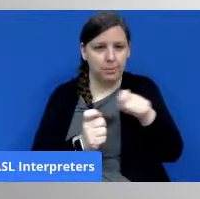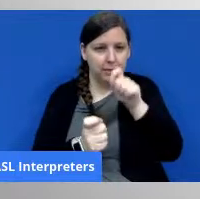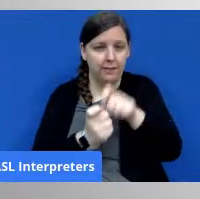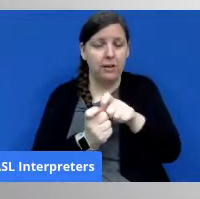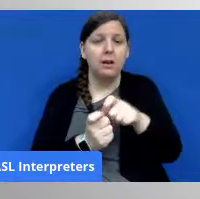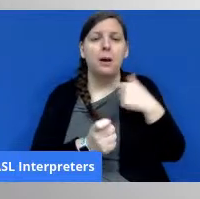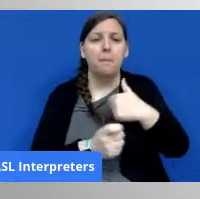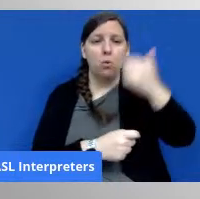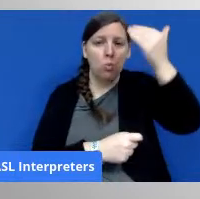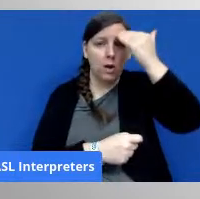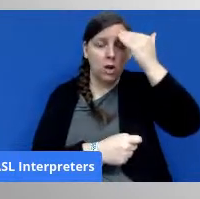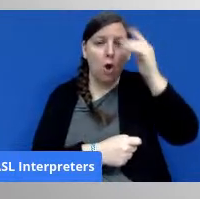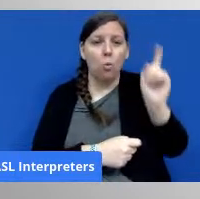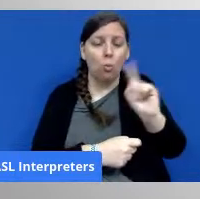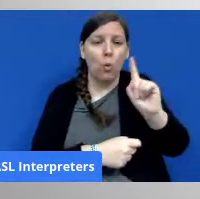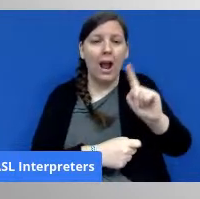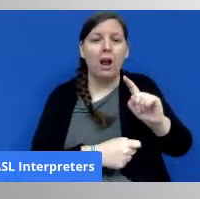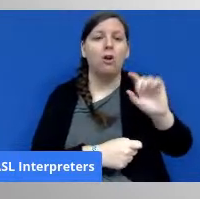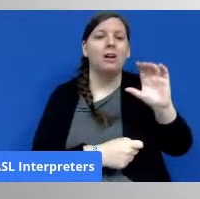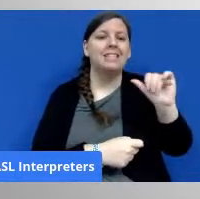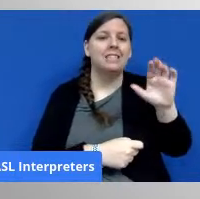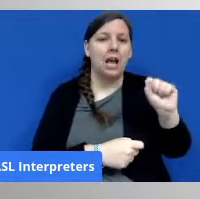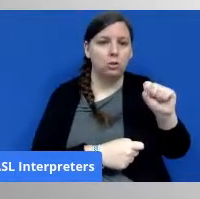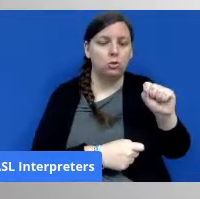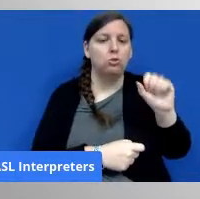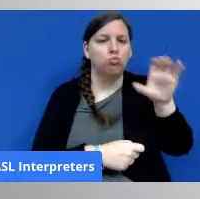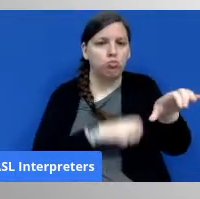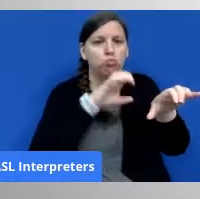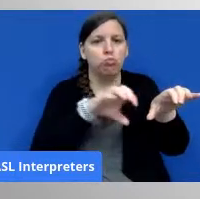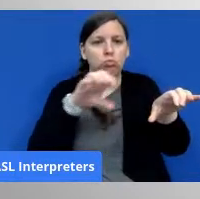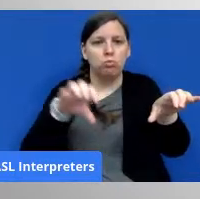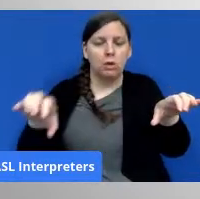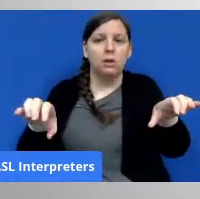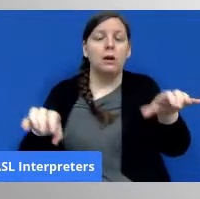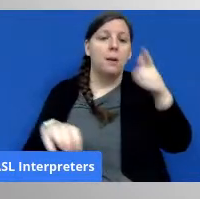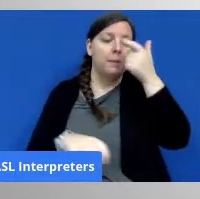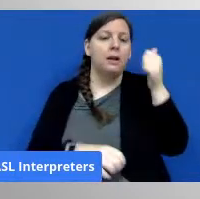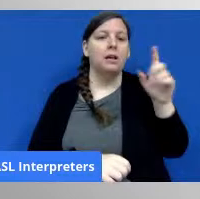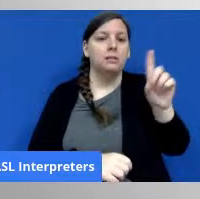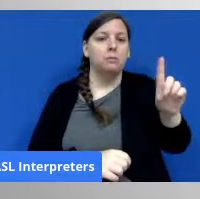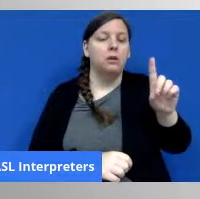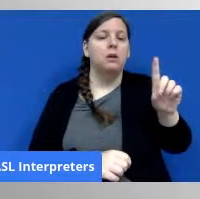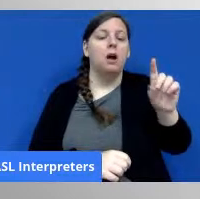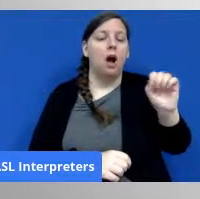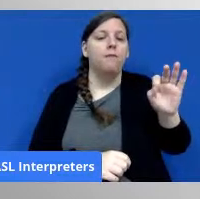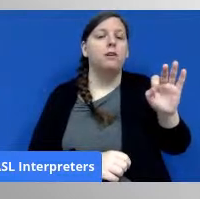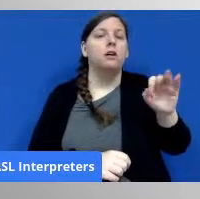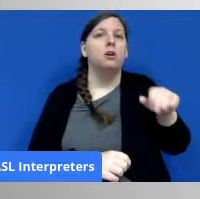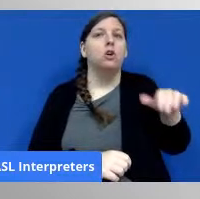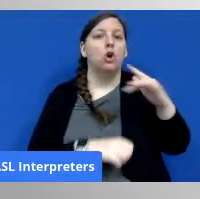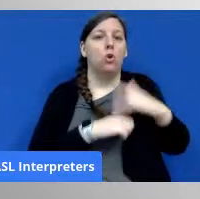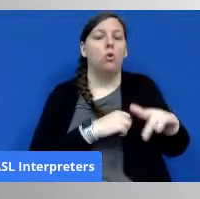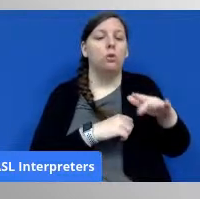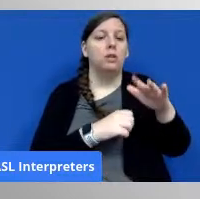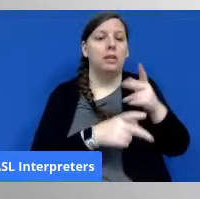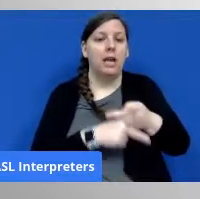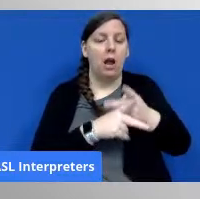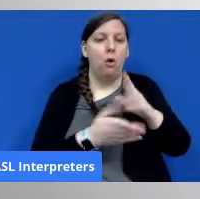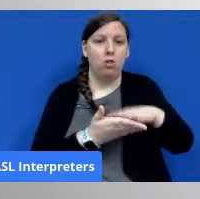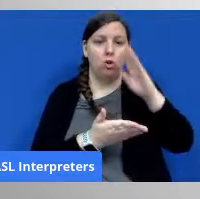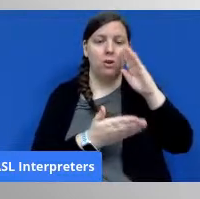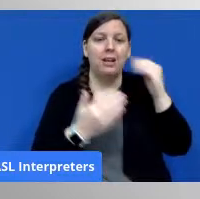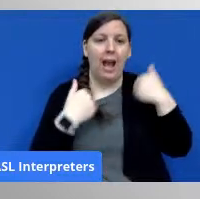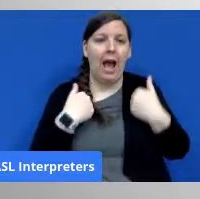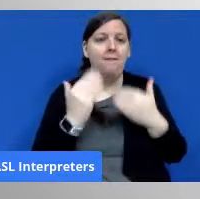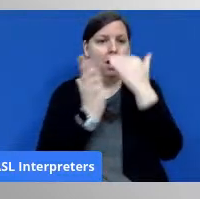are because there's a list of them provided by the Department of Early Care and Learning in terms of licensed child care facilities. So if there's anybody on